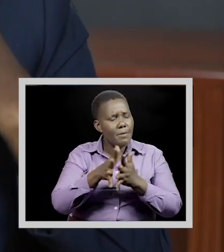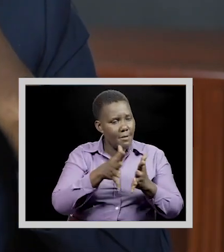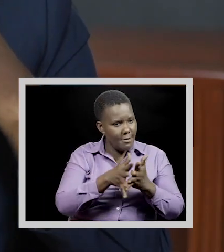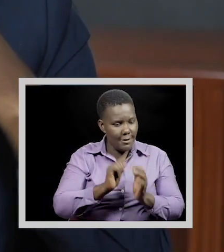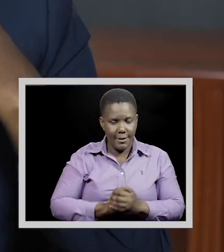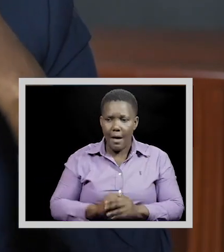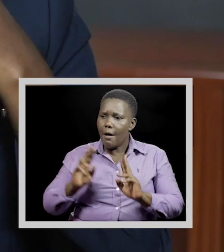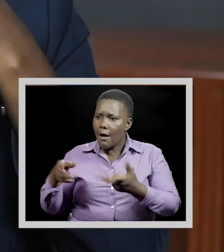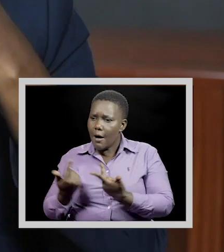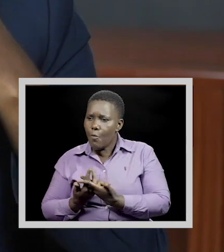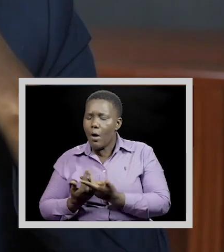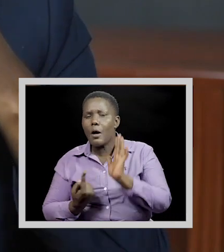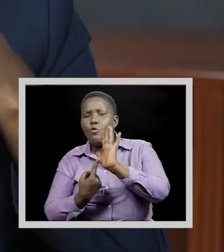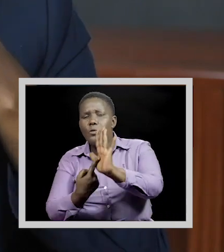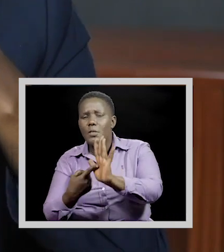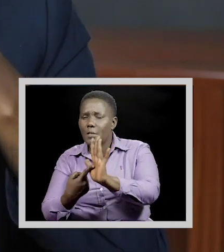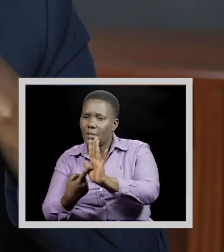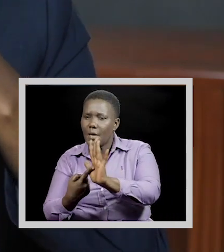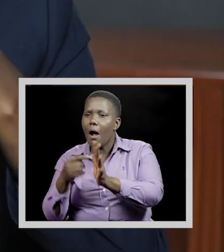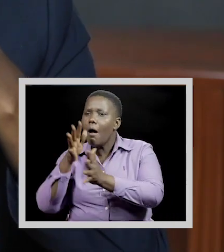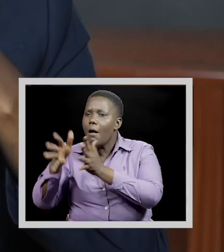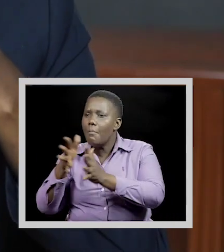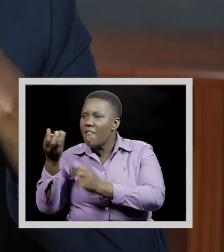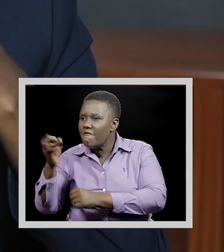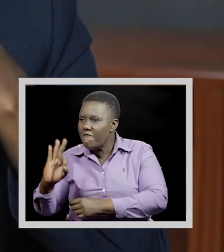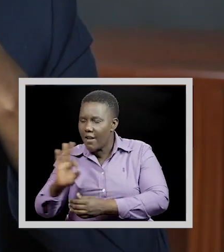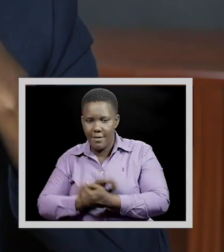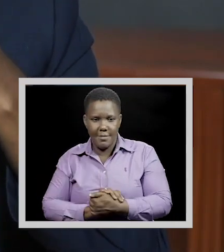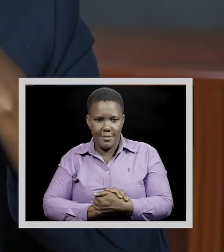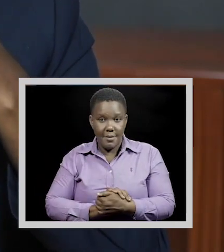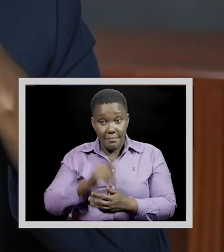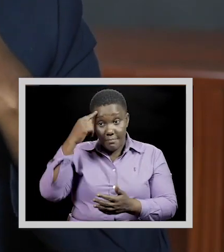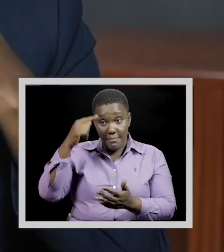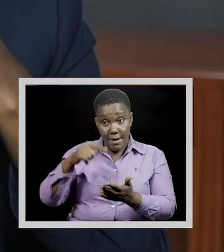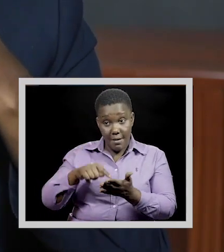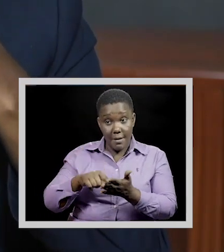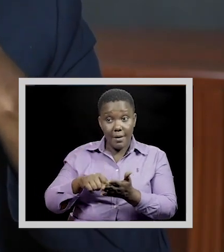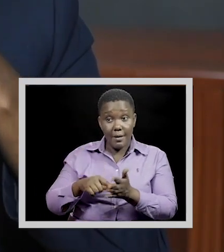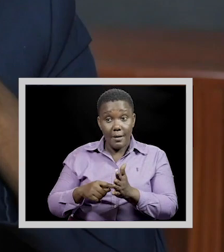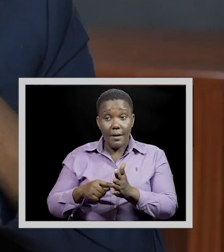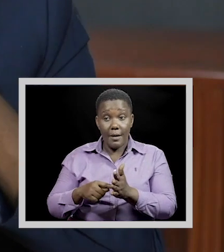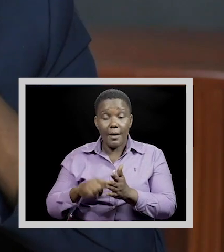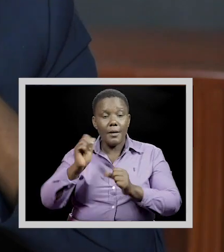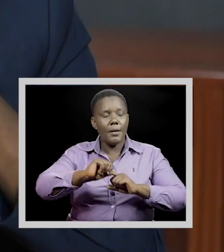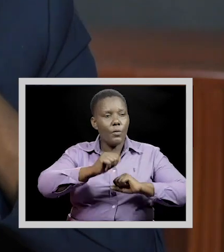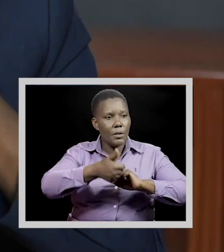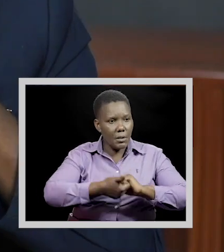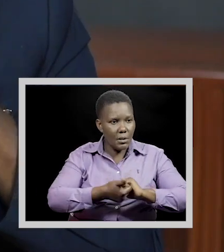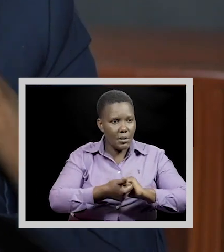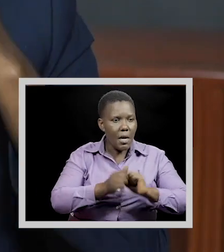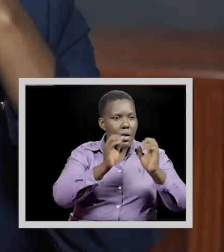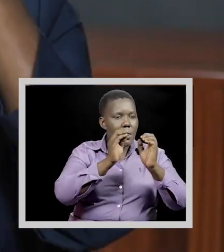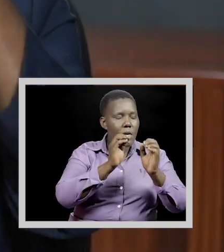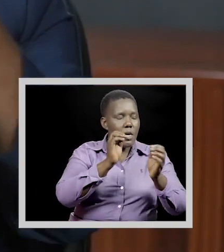gestures that will allow the court to know specifically that the part that she's referring to is a certain part of the organ of the